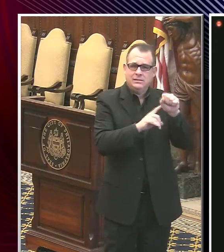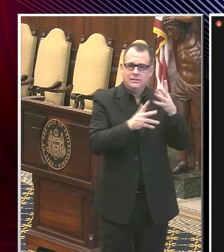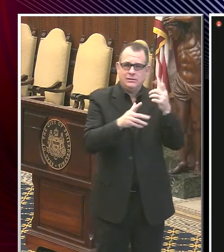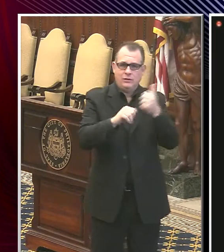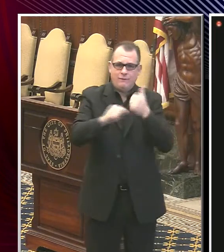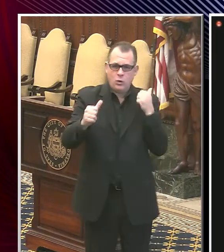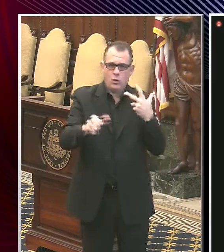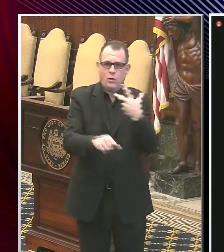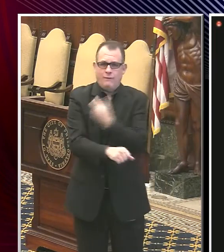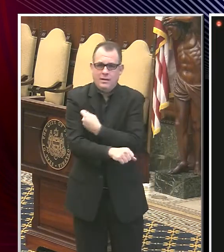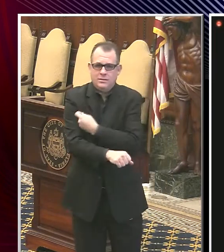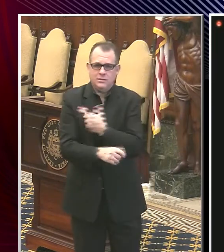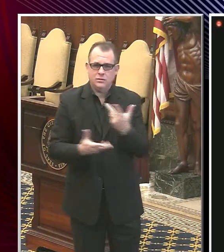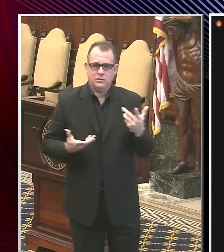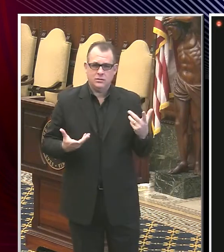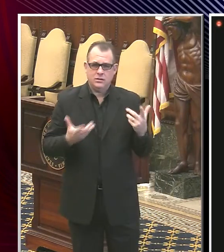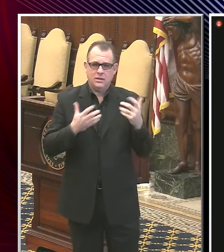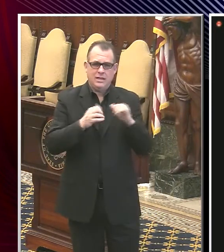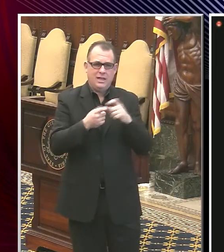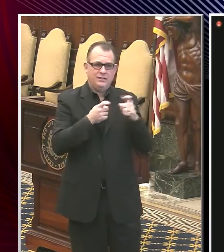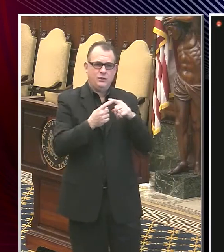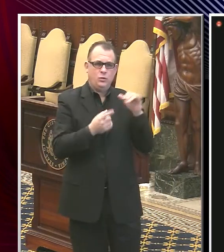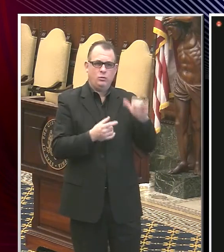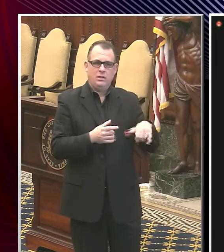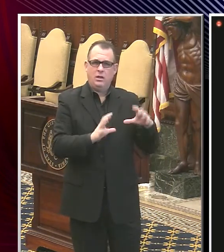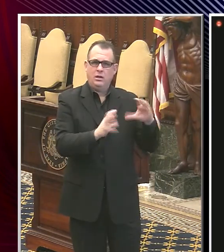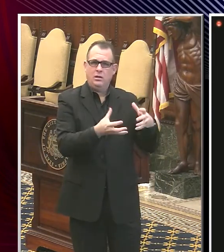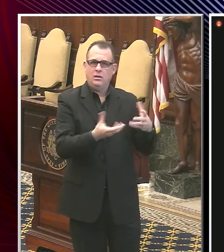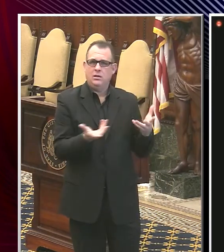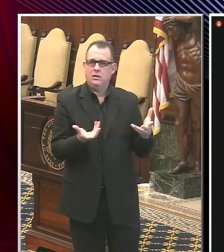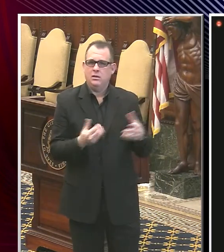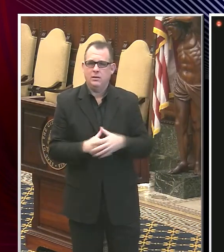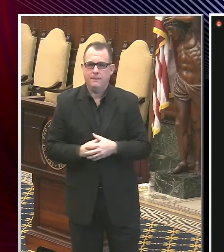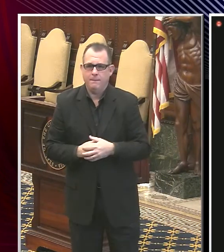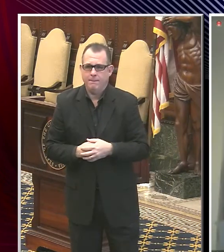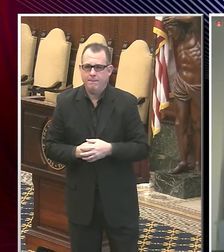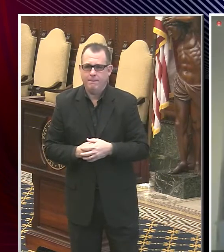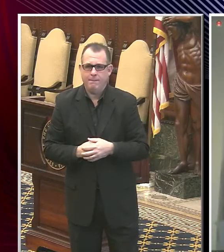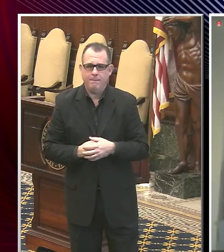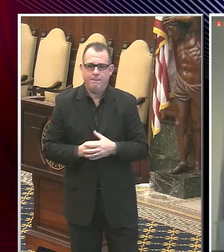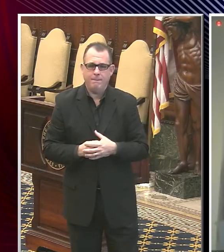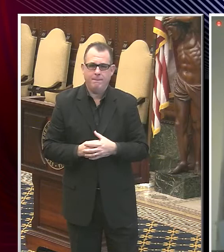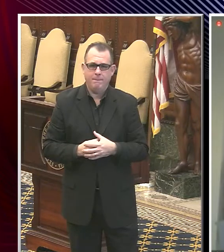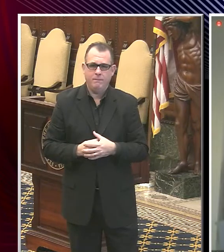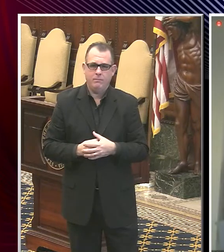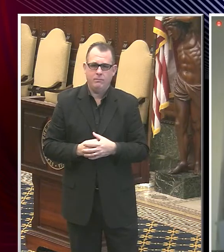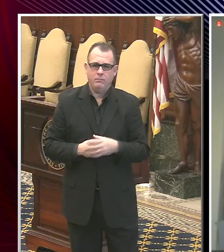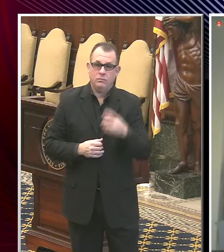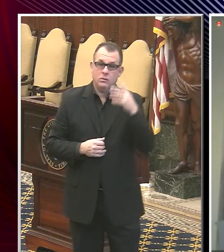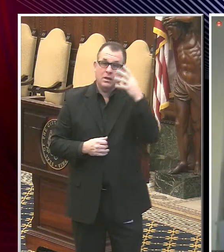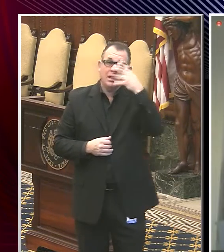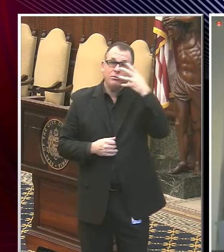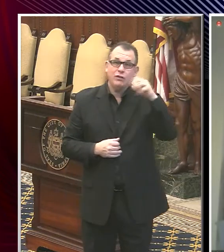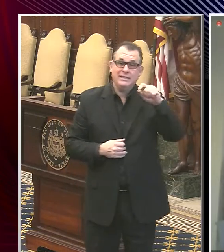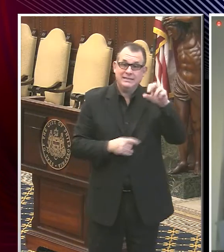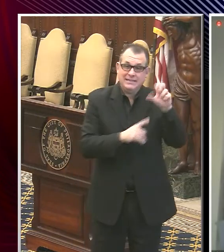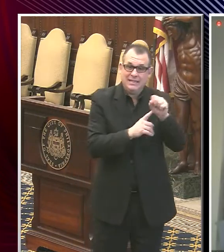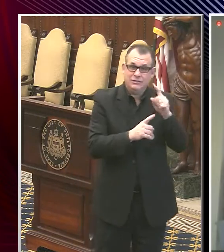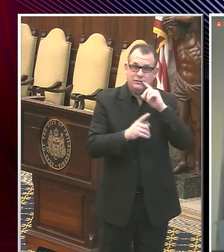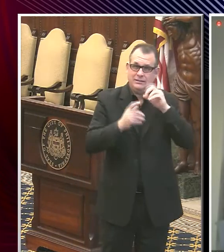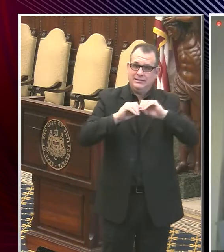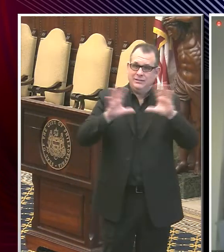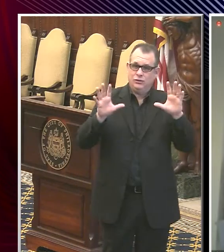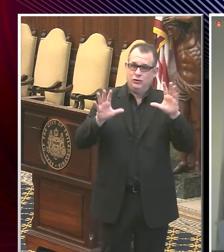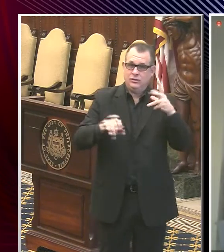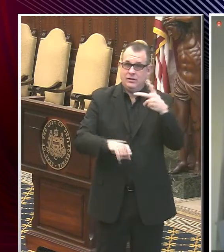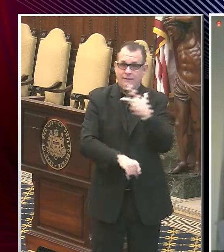kind of more vulnerable. Are you going to manage those fears? As far as immigration status, let me be clear